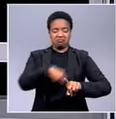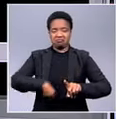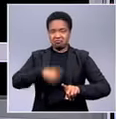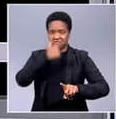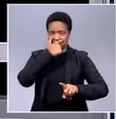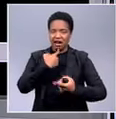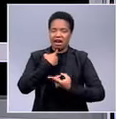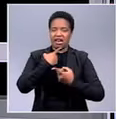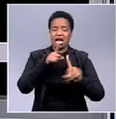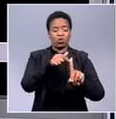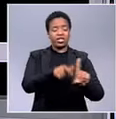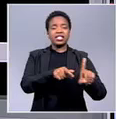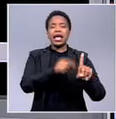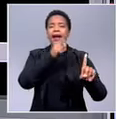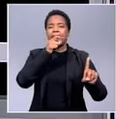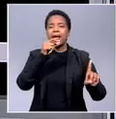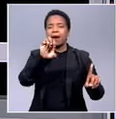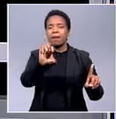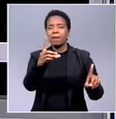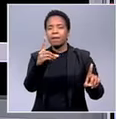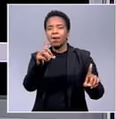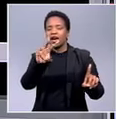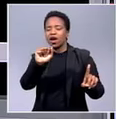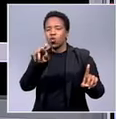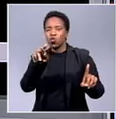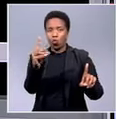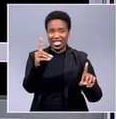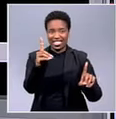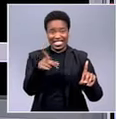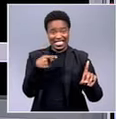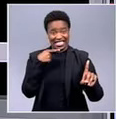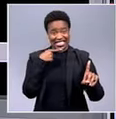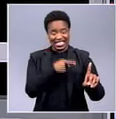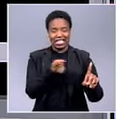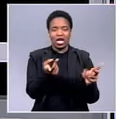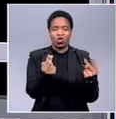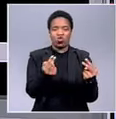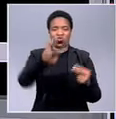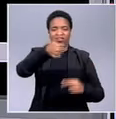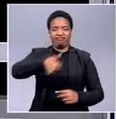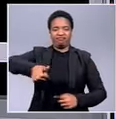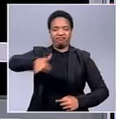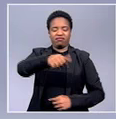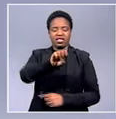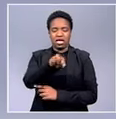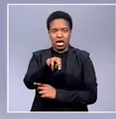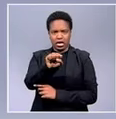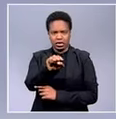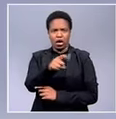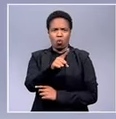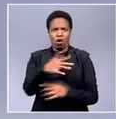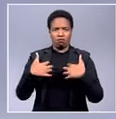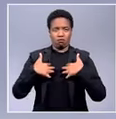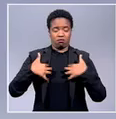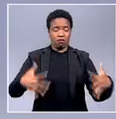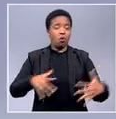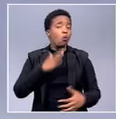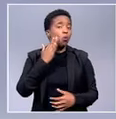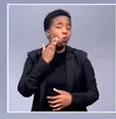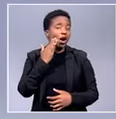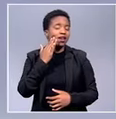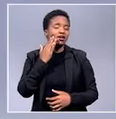Cyril Ramaphosa has appointed Edward Kiswetter as the Revenue Service's new commissioner. Kiswetter will begin his duties on the